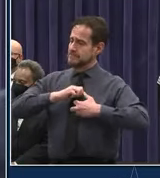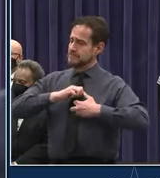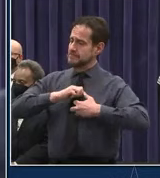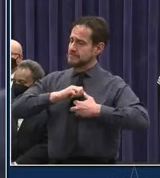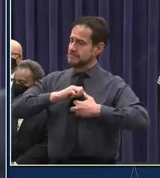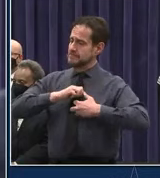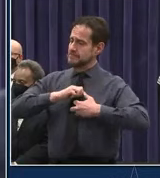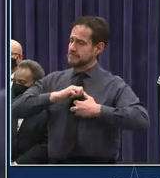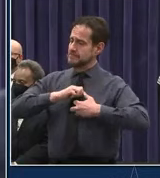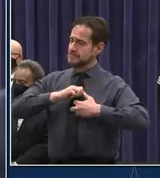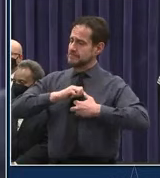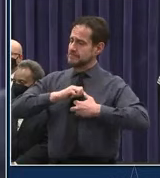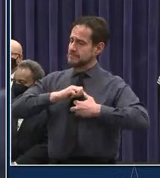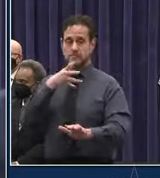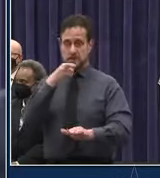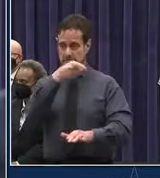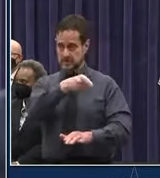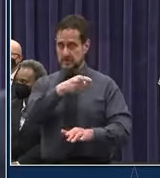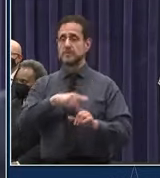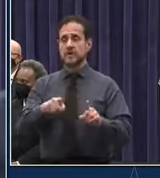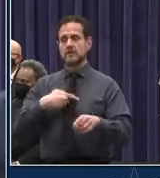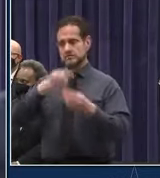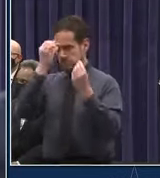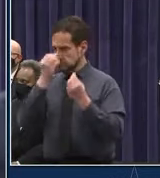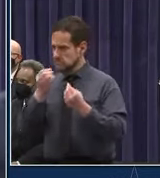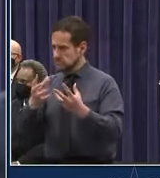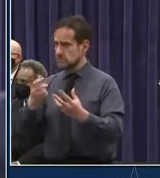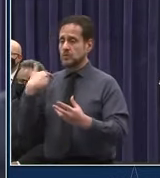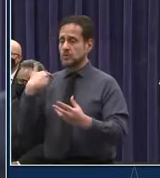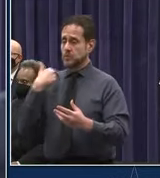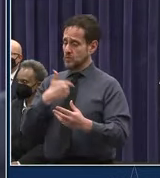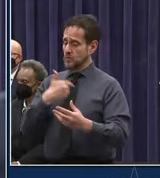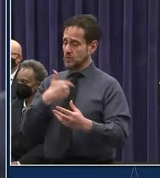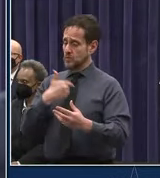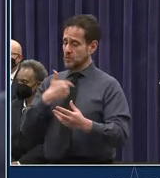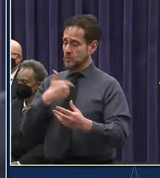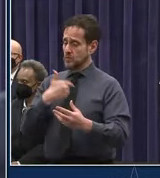Melissa's mother, but I can tell you that we at the Cook County State's